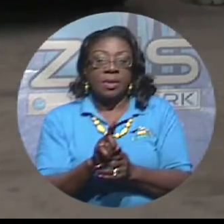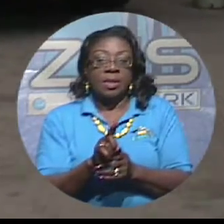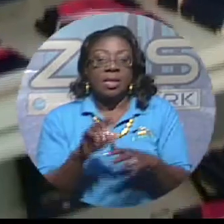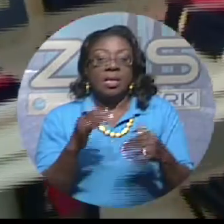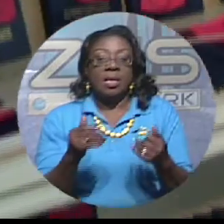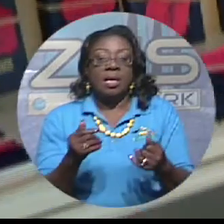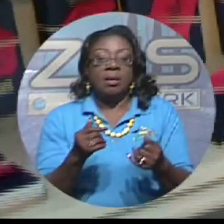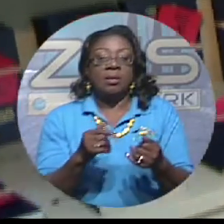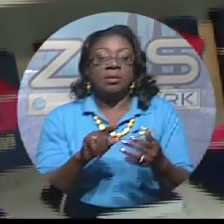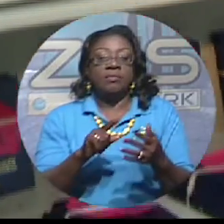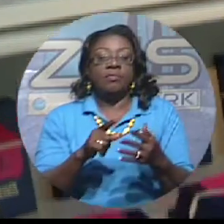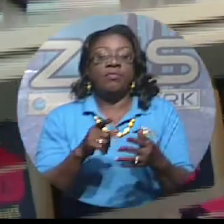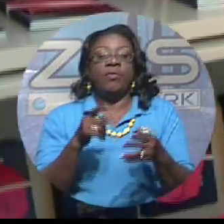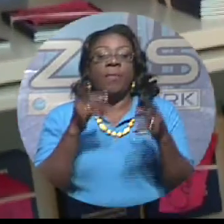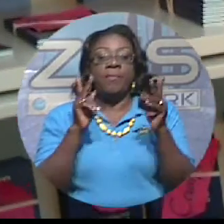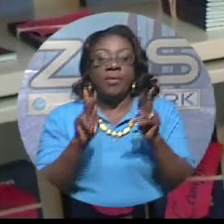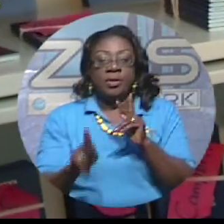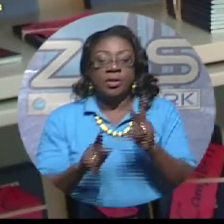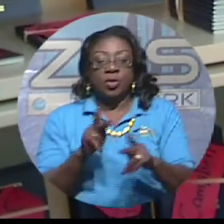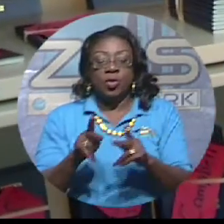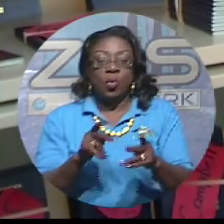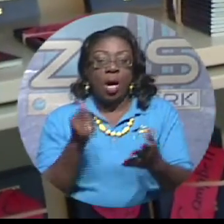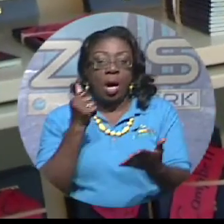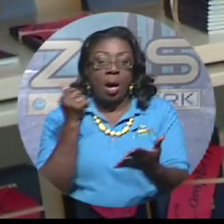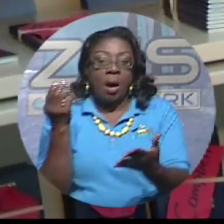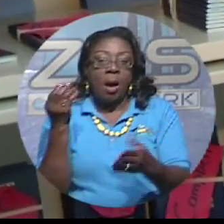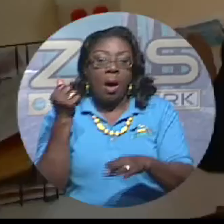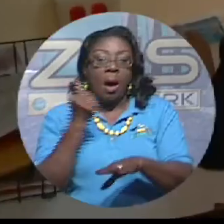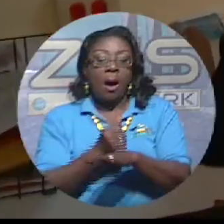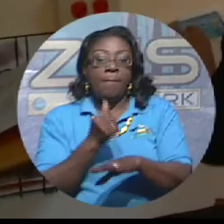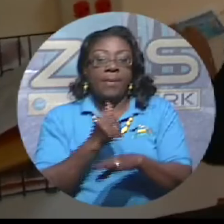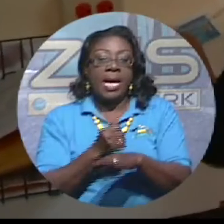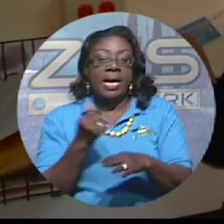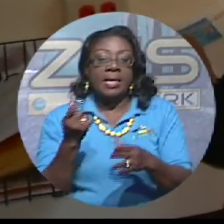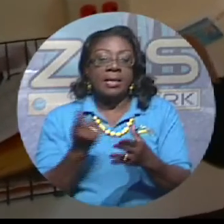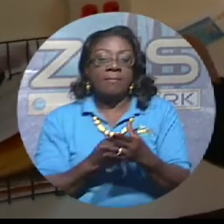the enrollment for persons applying for e-passports continues at